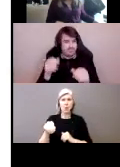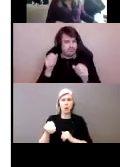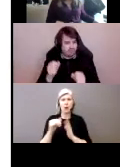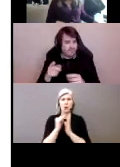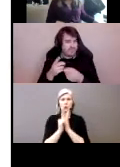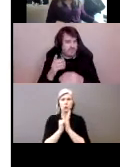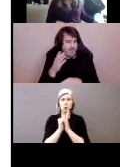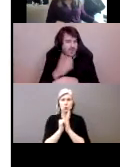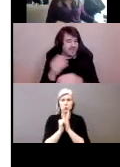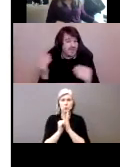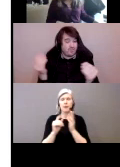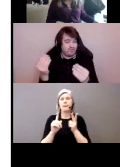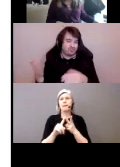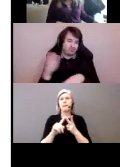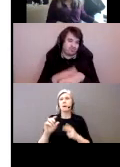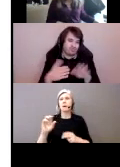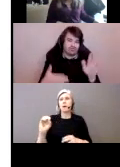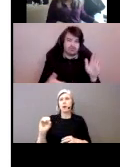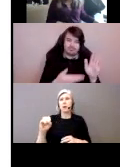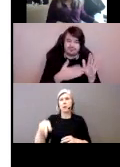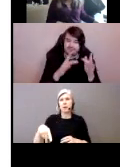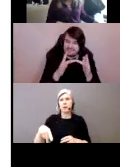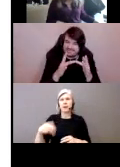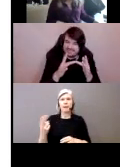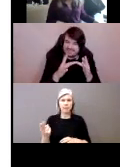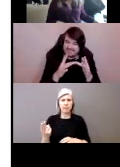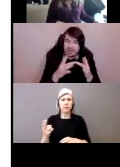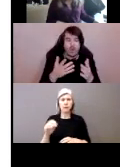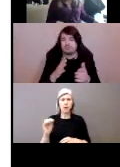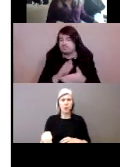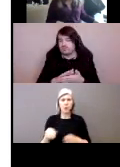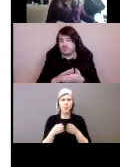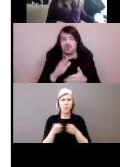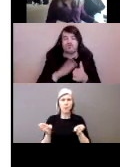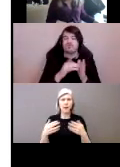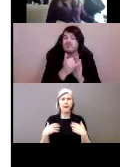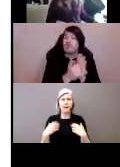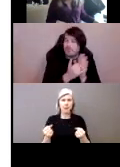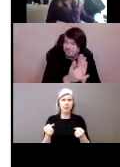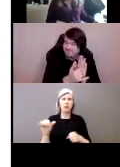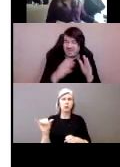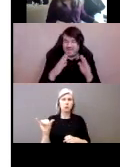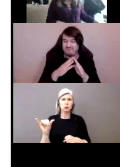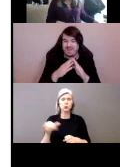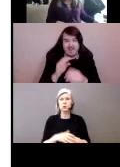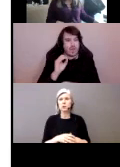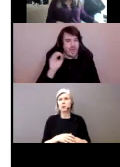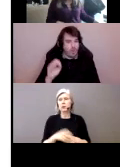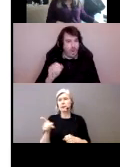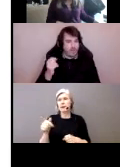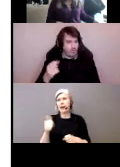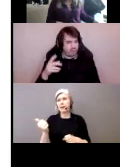Ottawa Public Health channel as well. And the other question that we have is, will the presentation be made available?